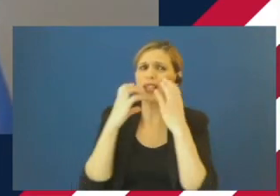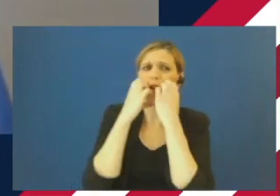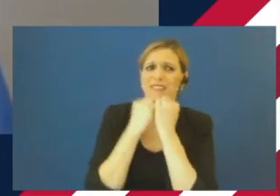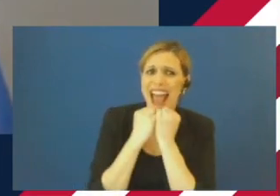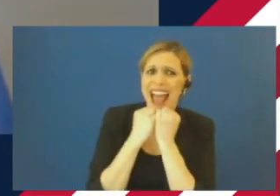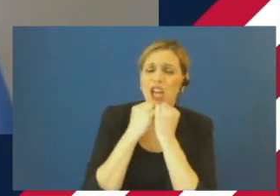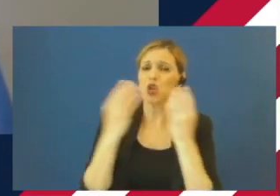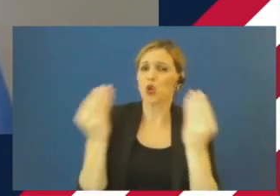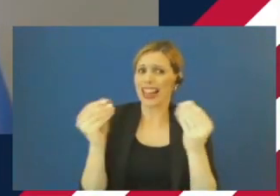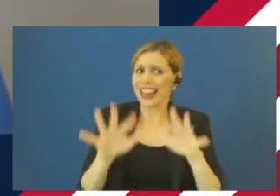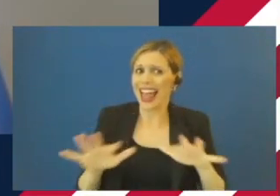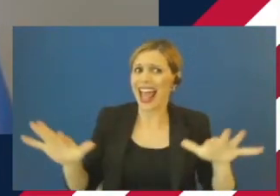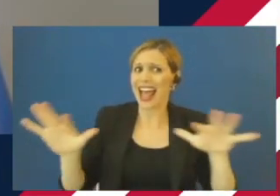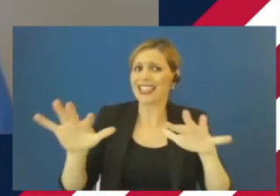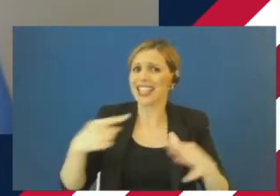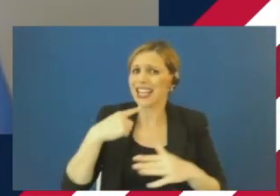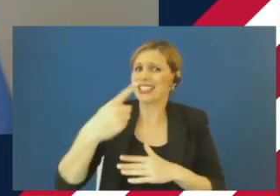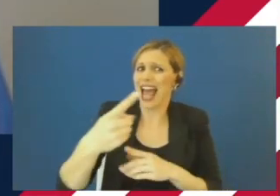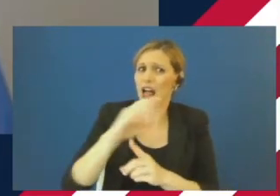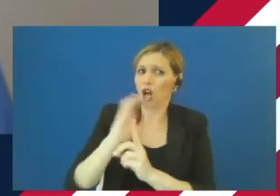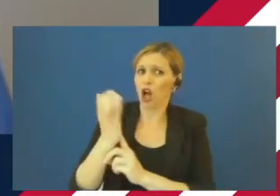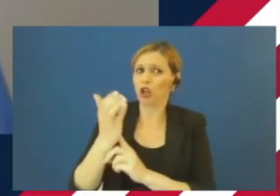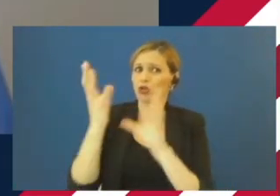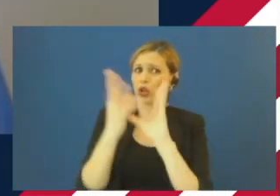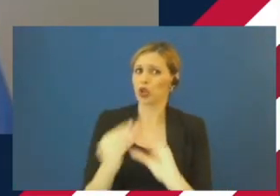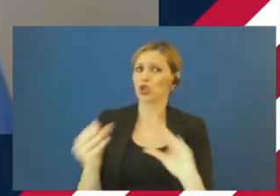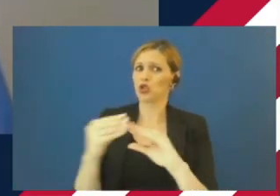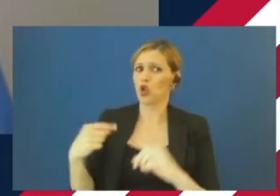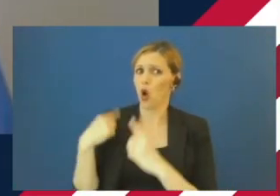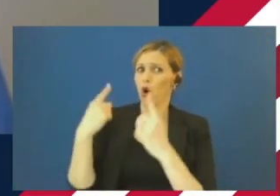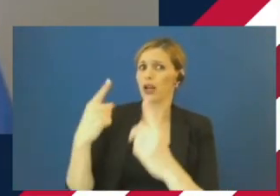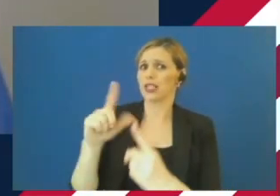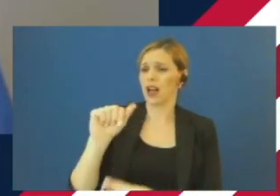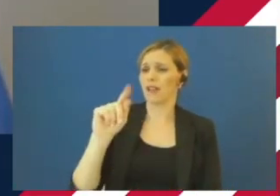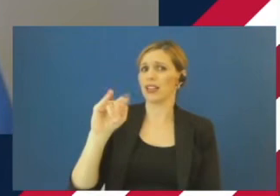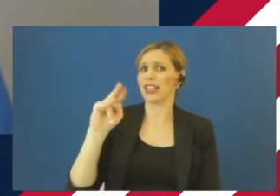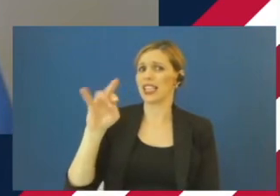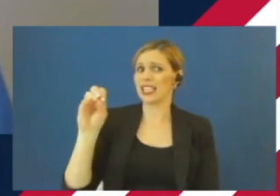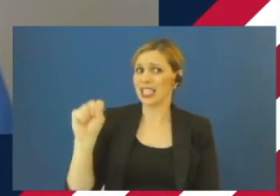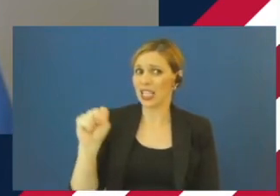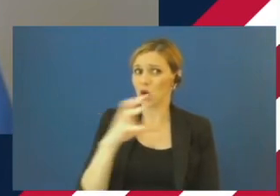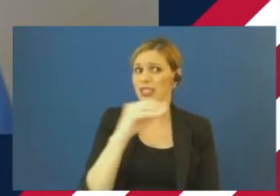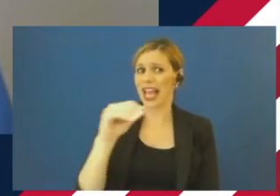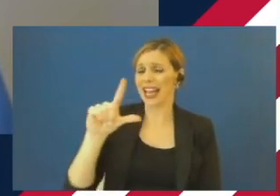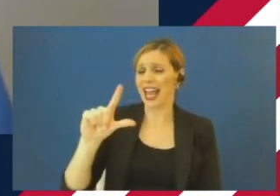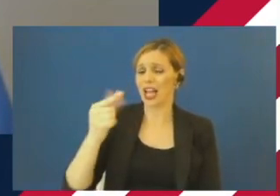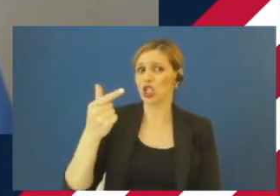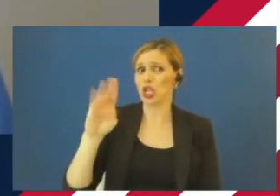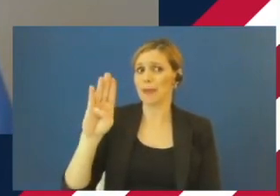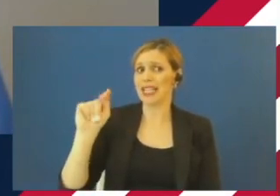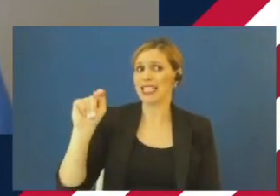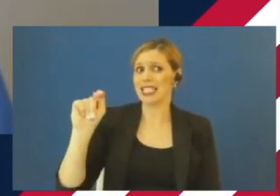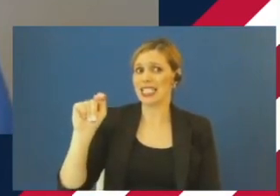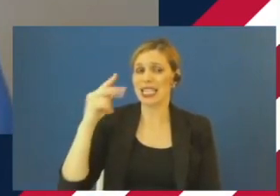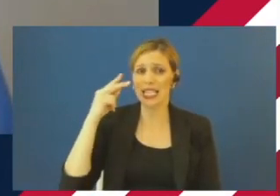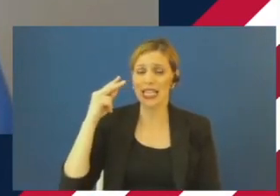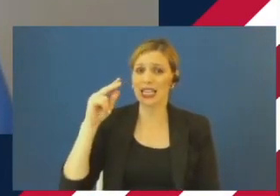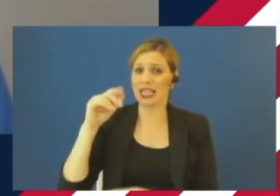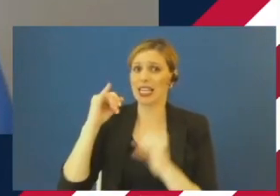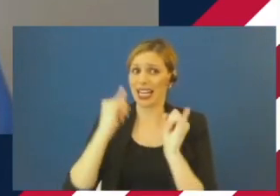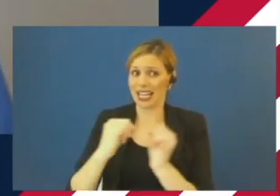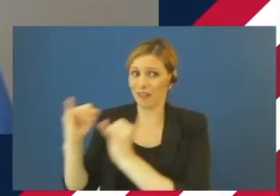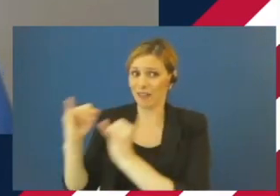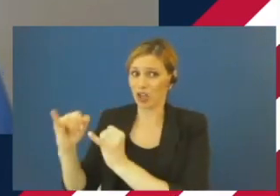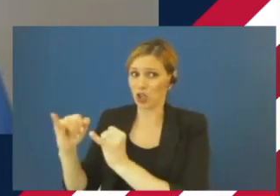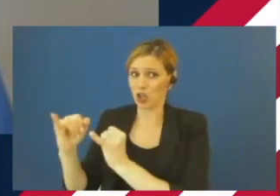and cultural connections to the land of Latinos, Latinas, and LGBT Latinx individuals. Our